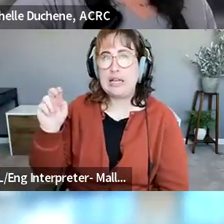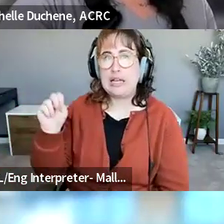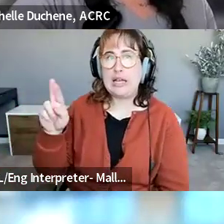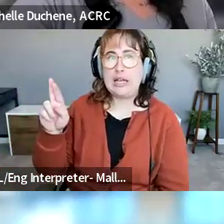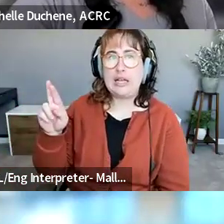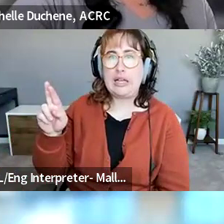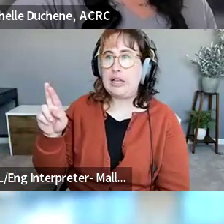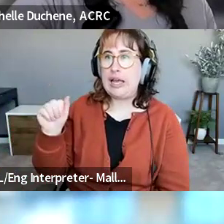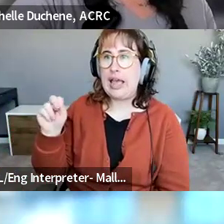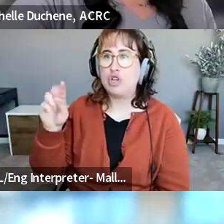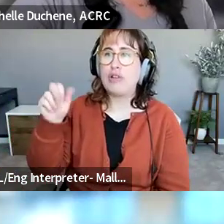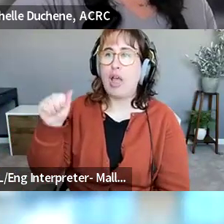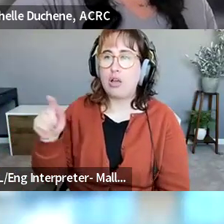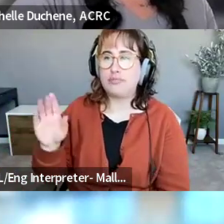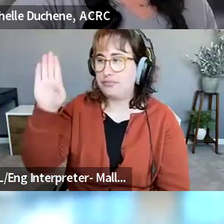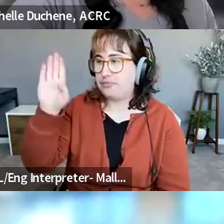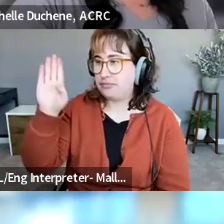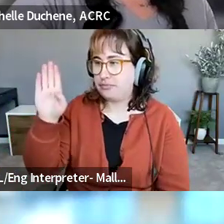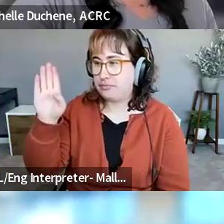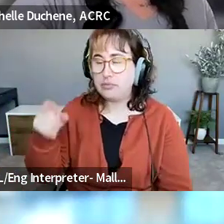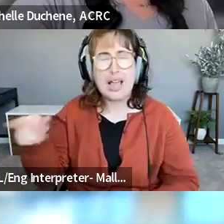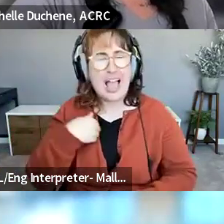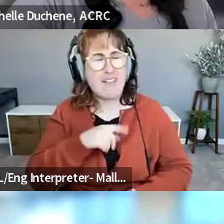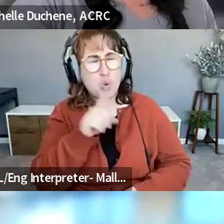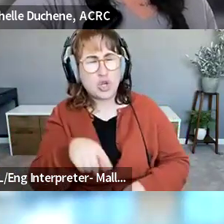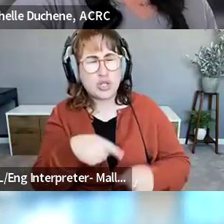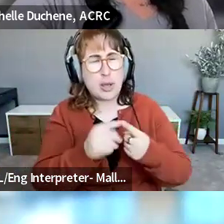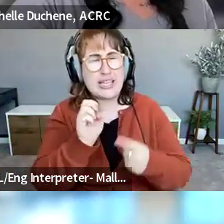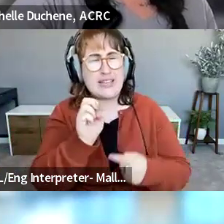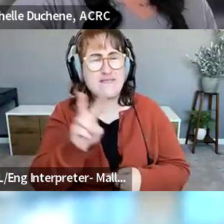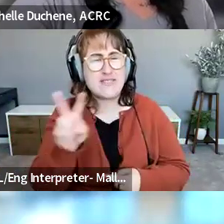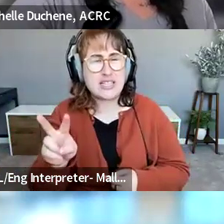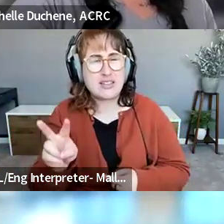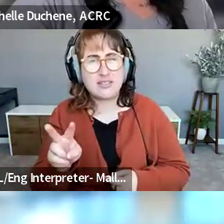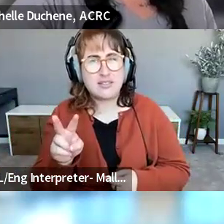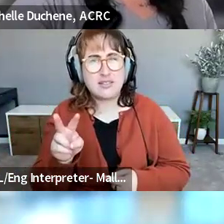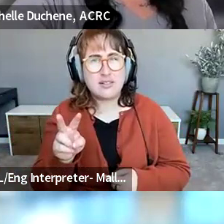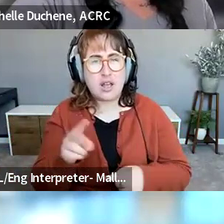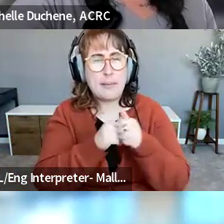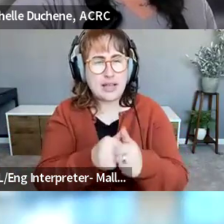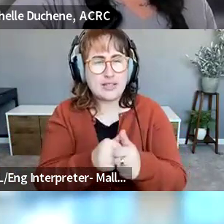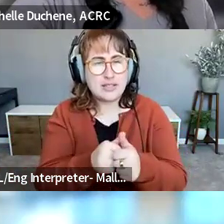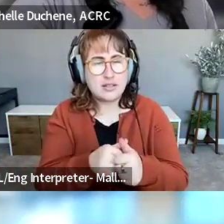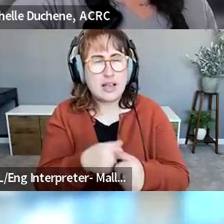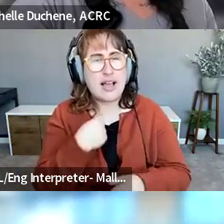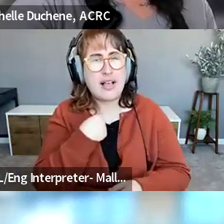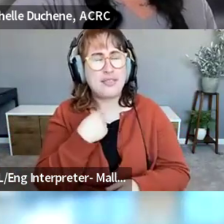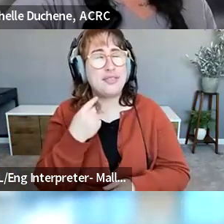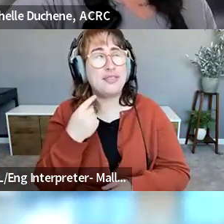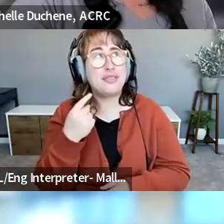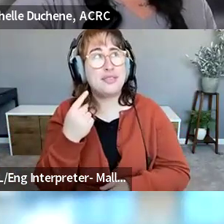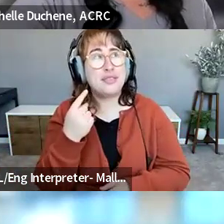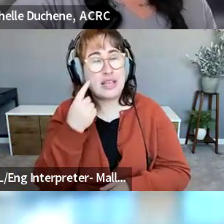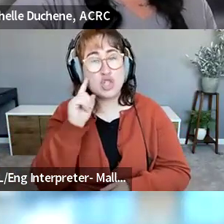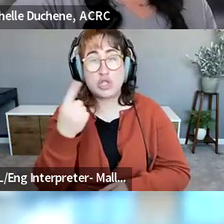Sorry, trying to unmute. I had a question about the EVV compliance threshold. Except I think it's just that we are like